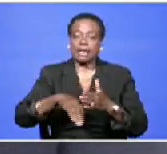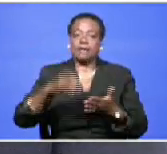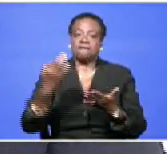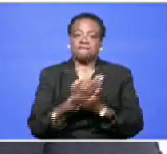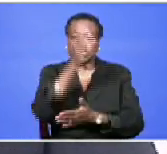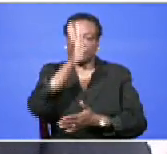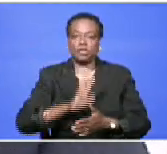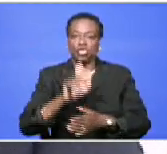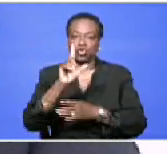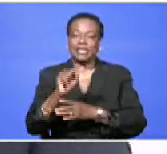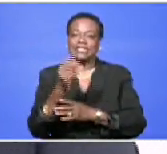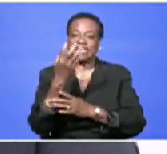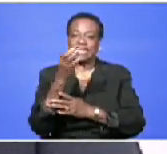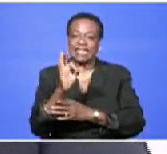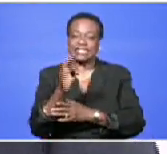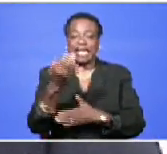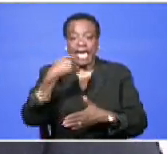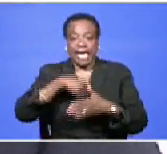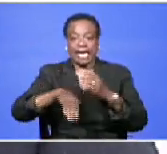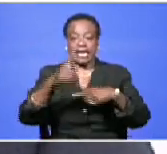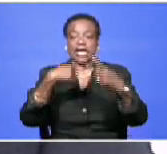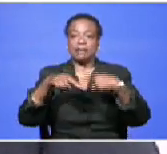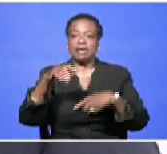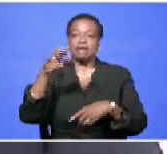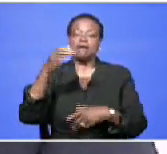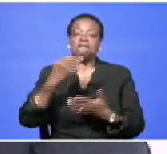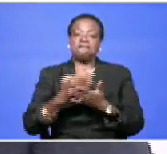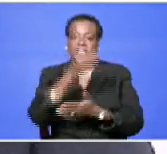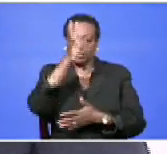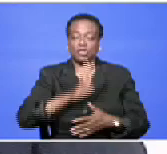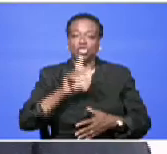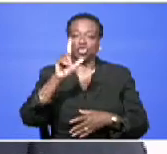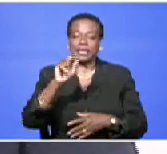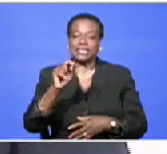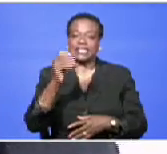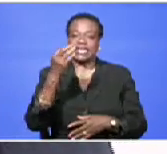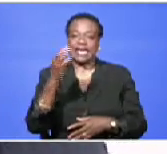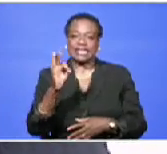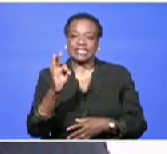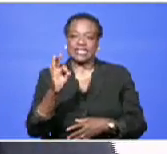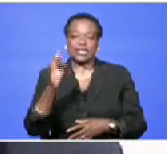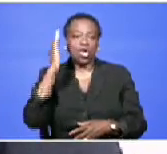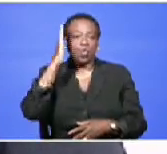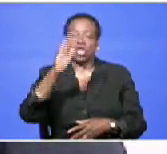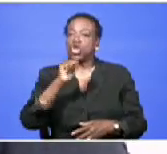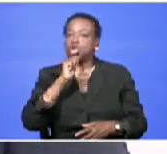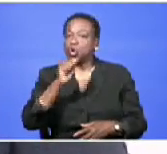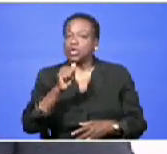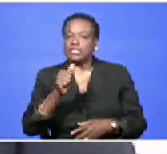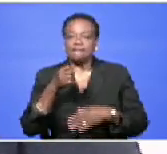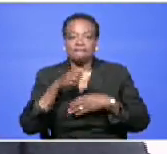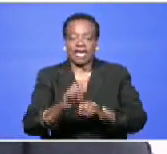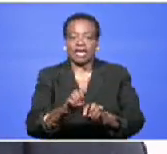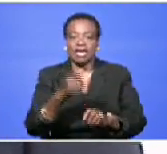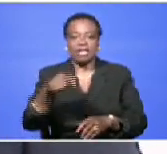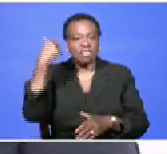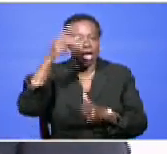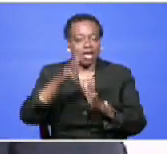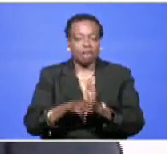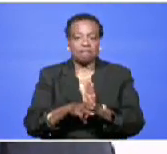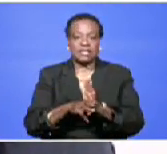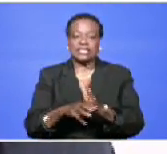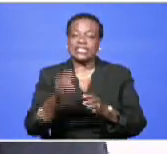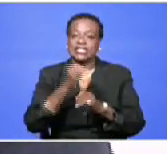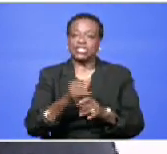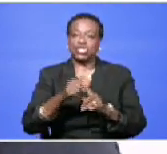2019. Let's be very clear, incoming freshmen 2019 will not affect the government's announced intention to